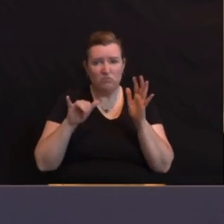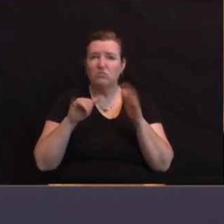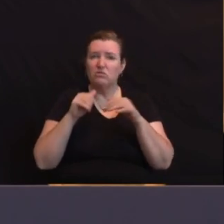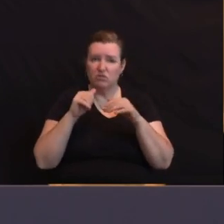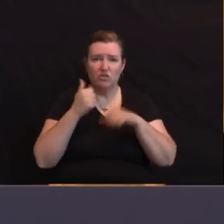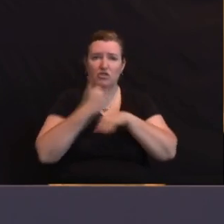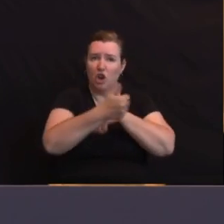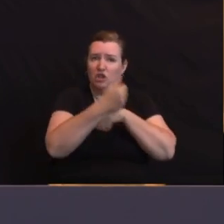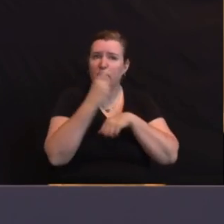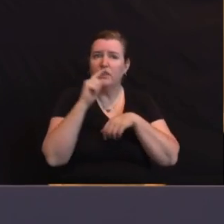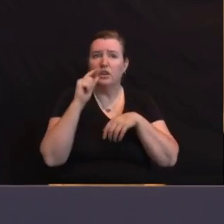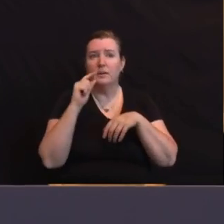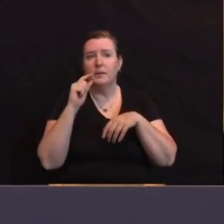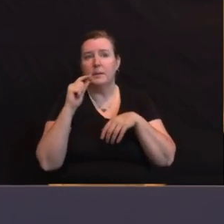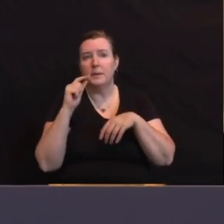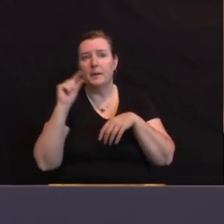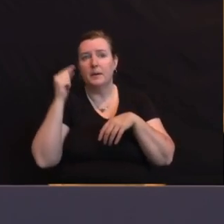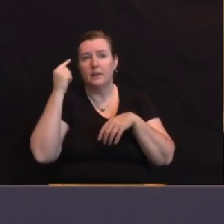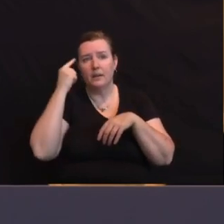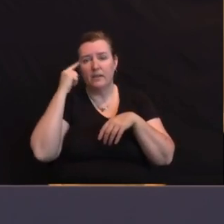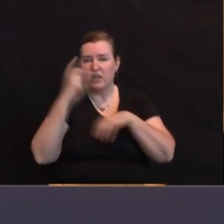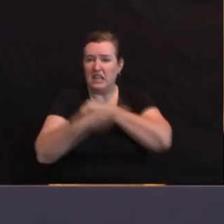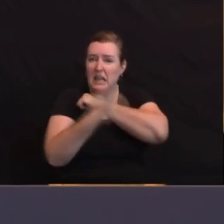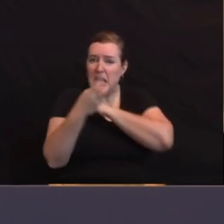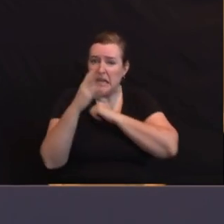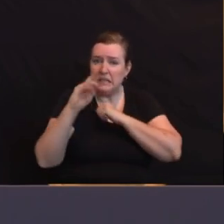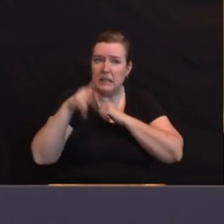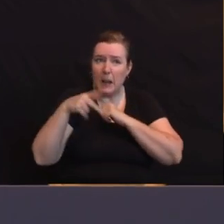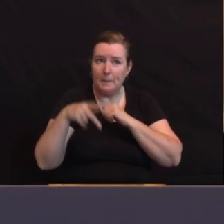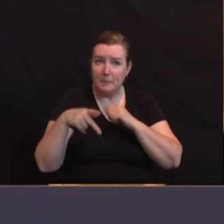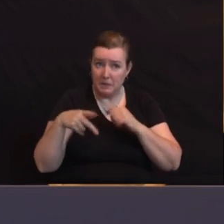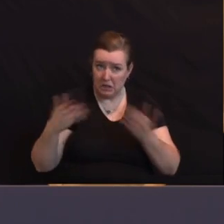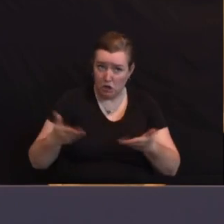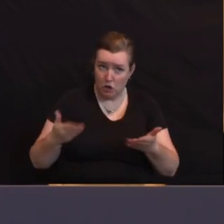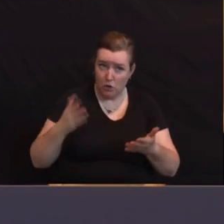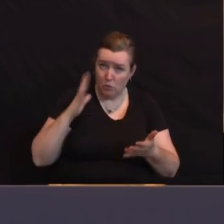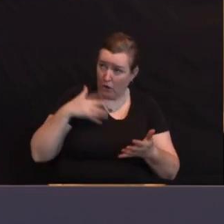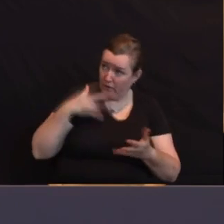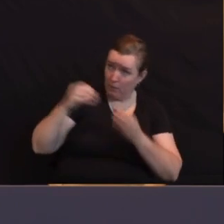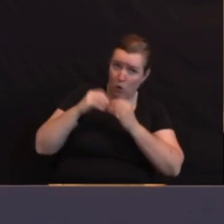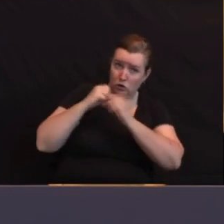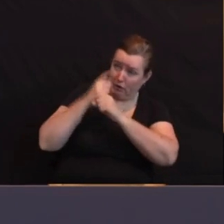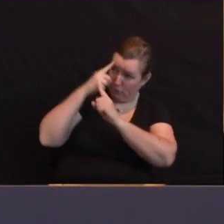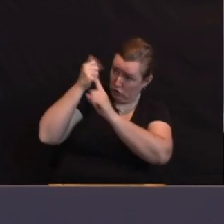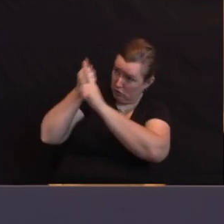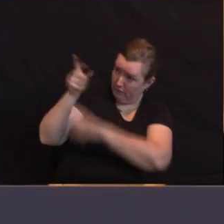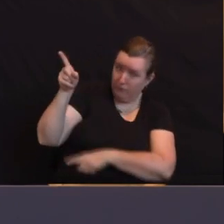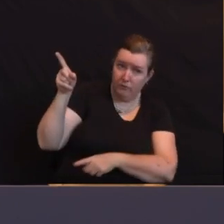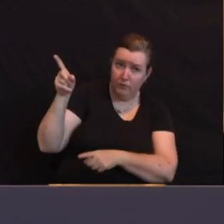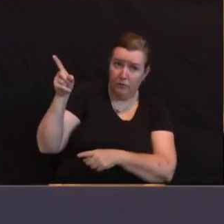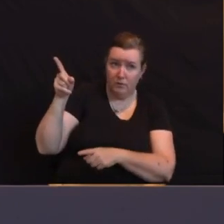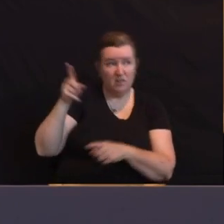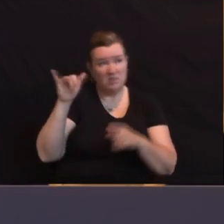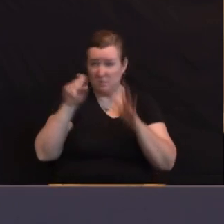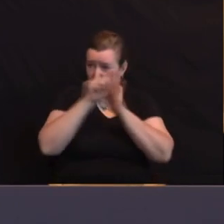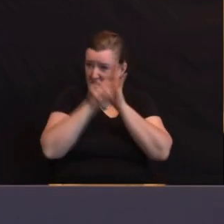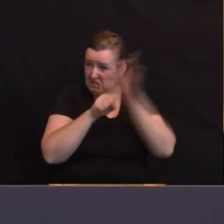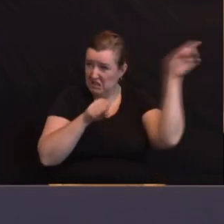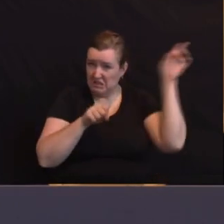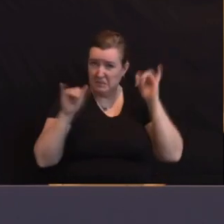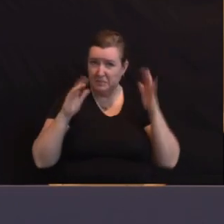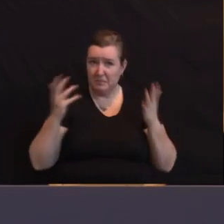so, will you beef up security or what would be the response? And lastly, my